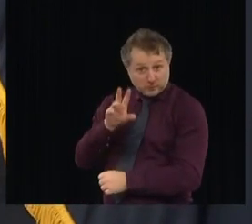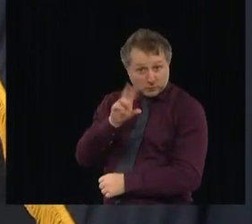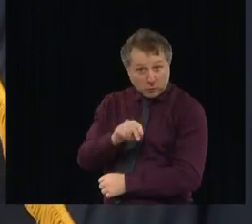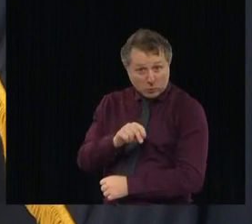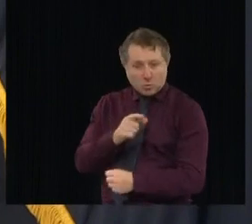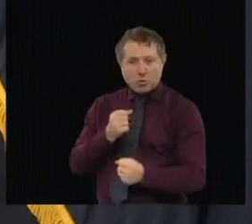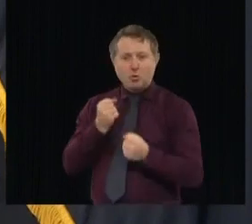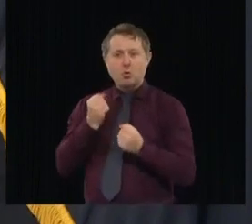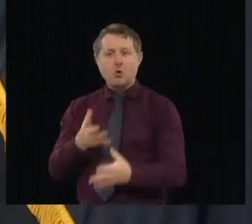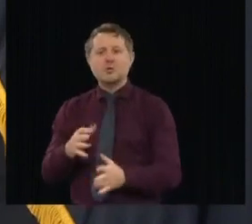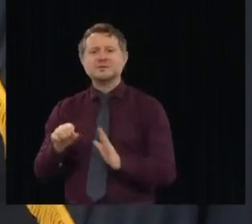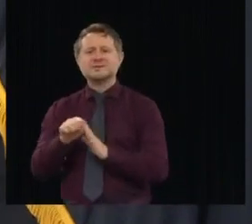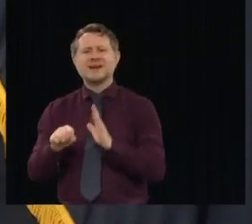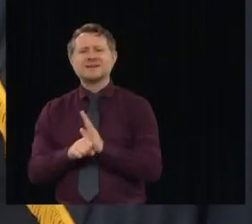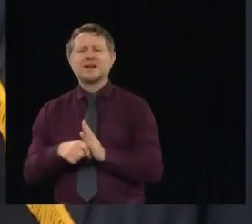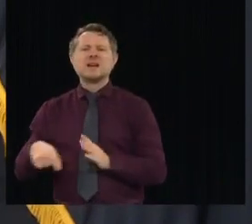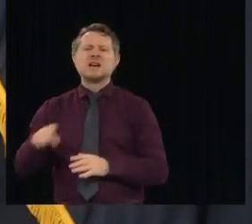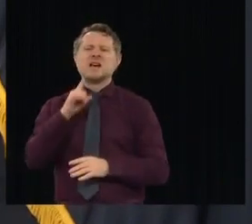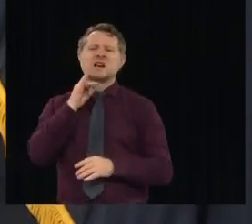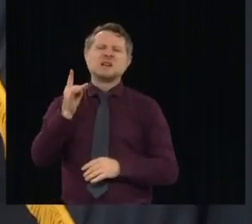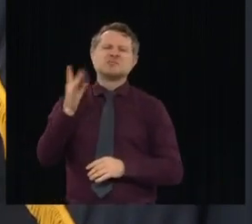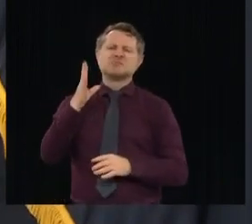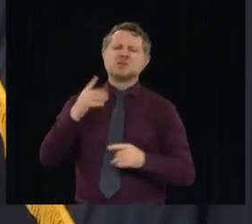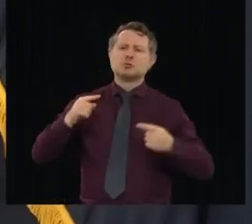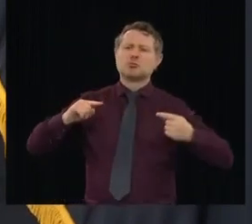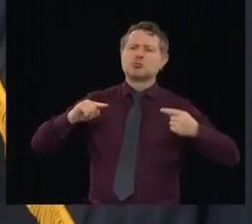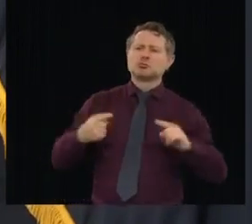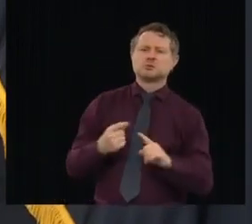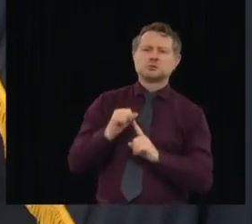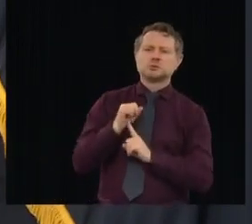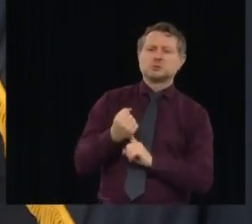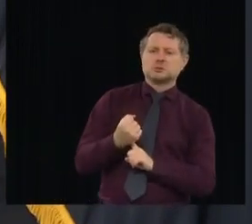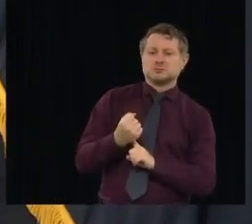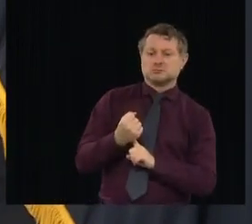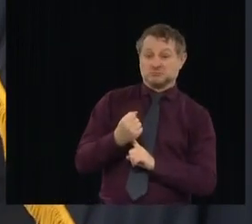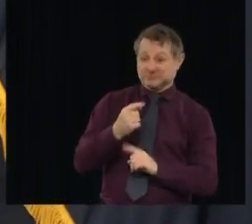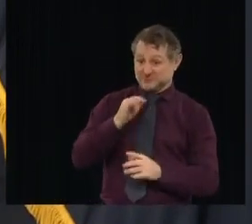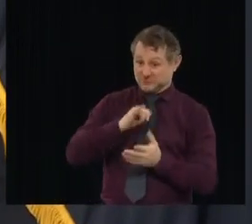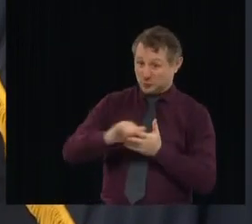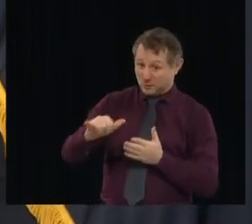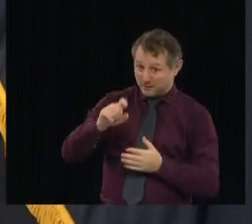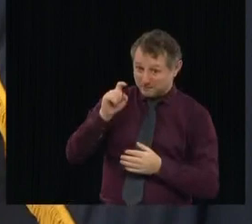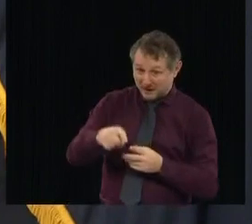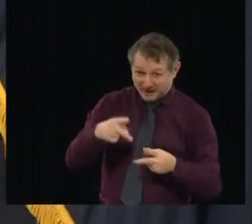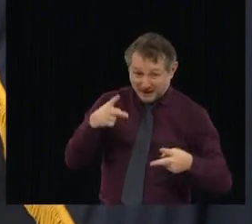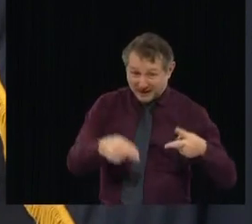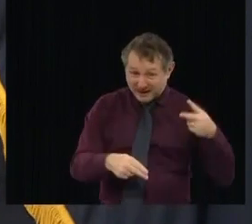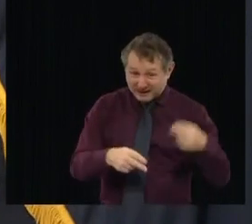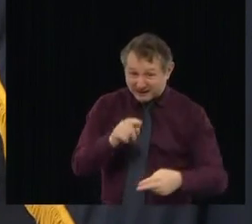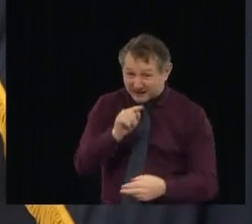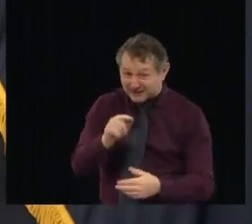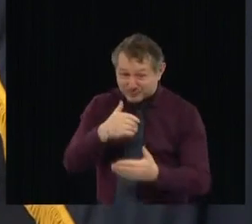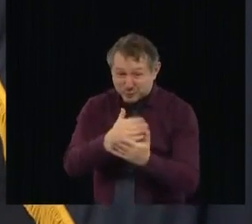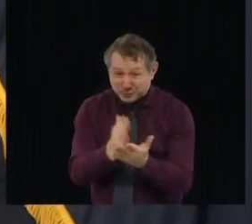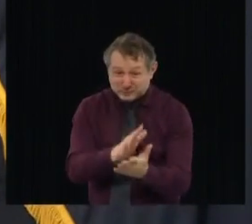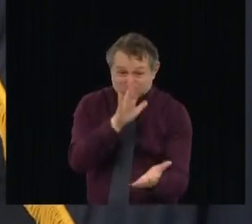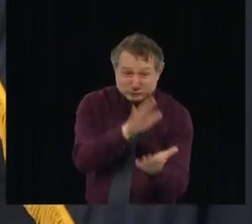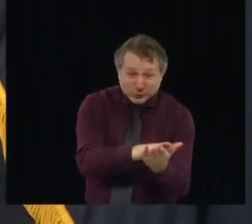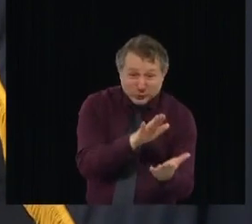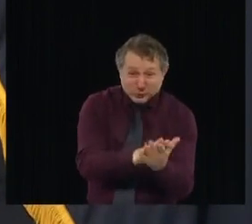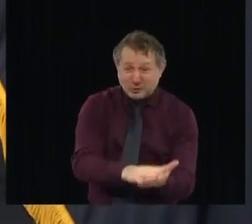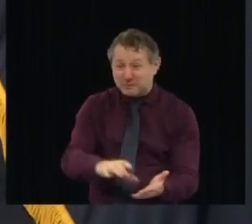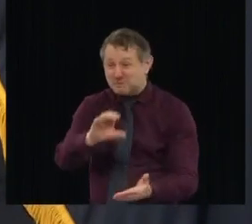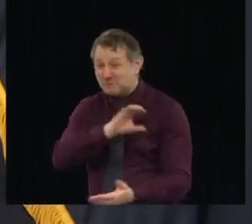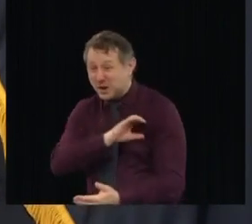state. If we have to cut schools, police, fire,